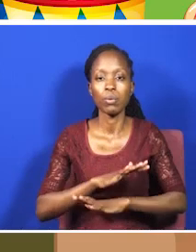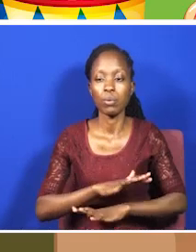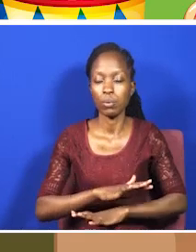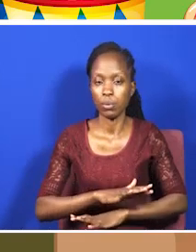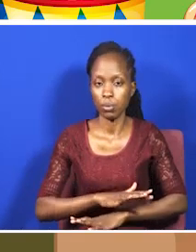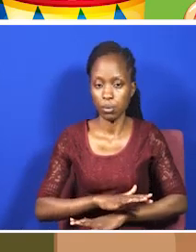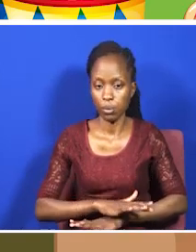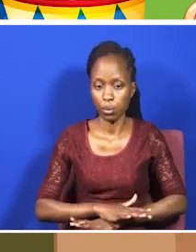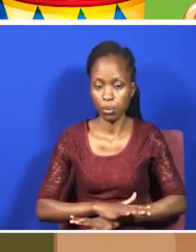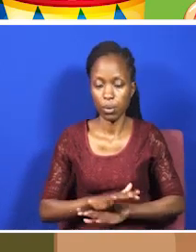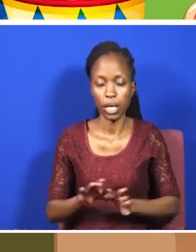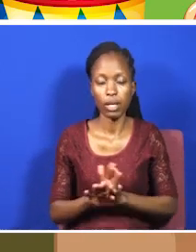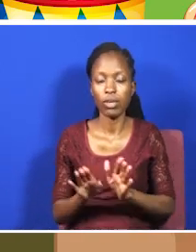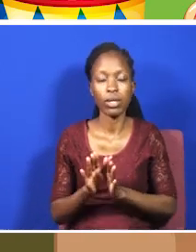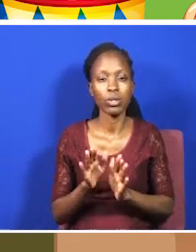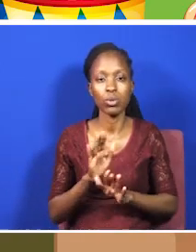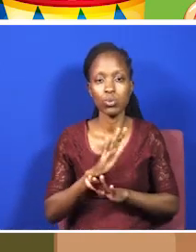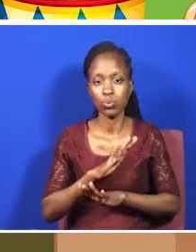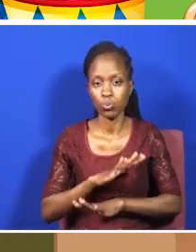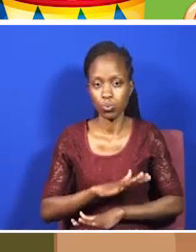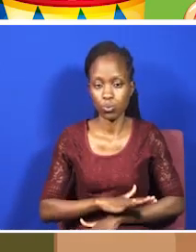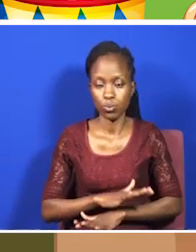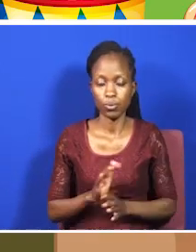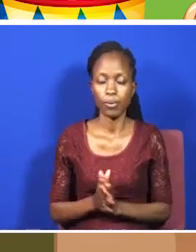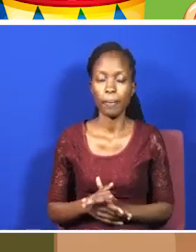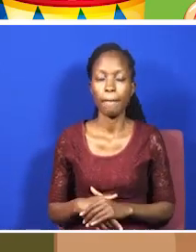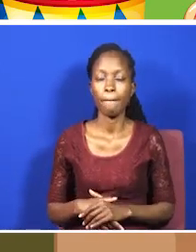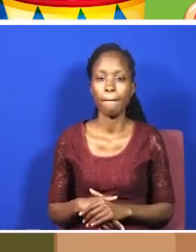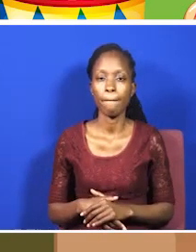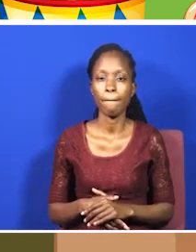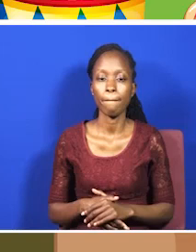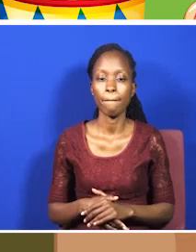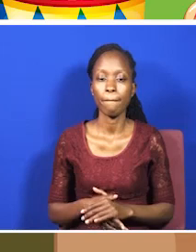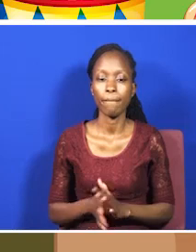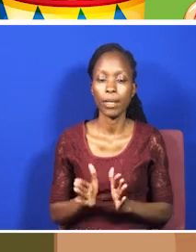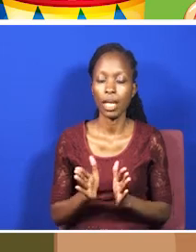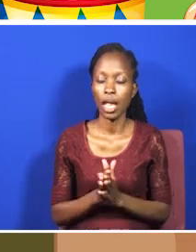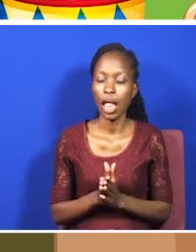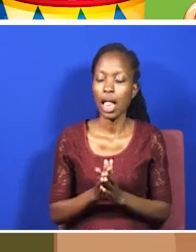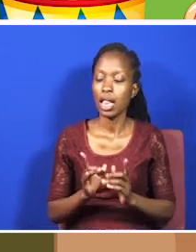The wind stopped and there was no storm and it was calm.